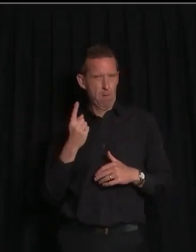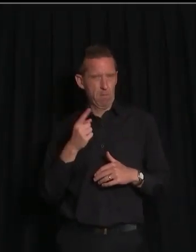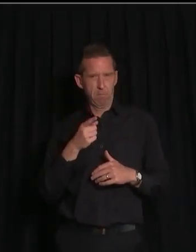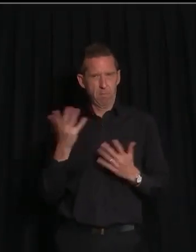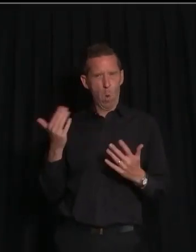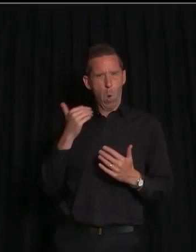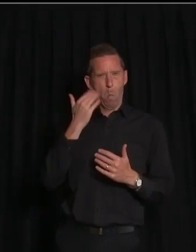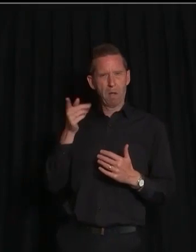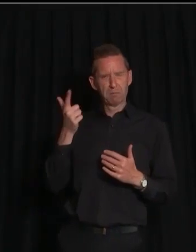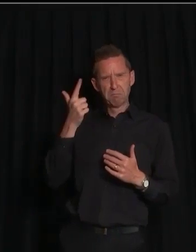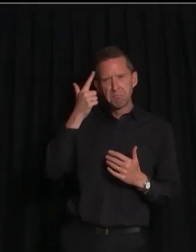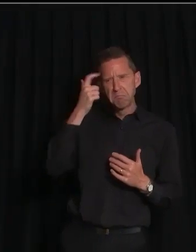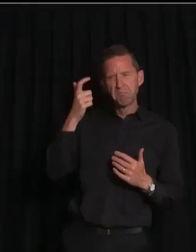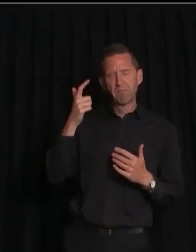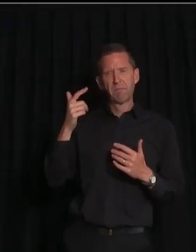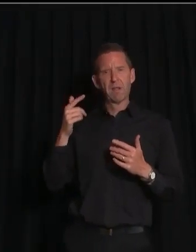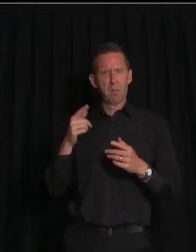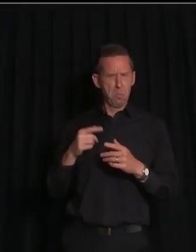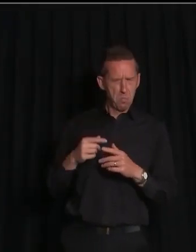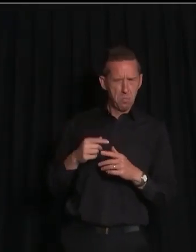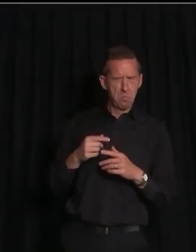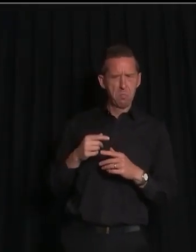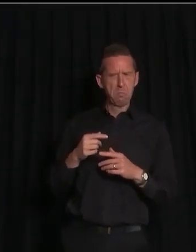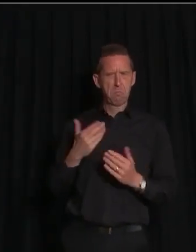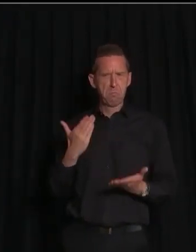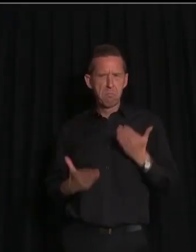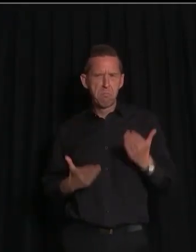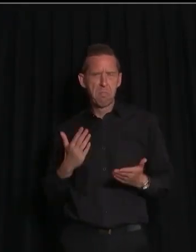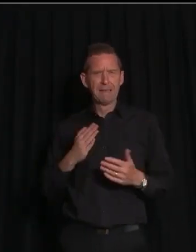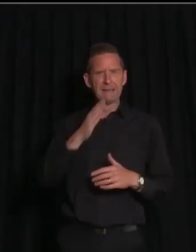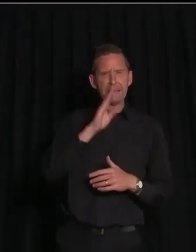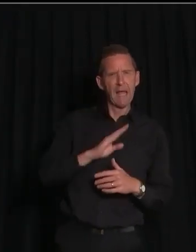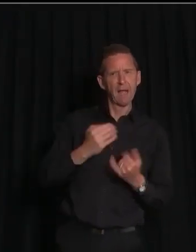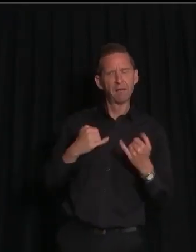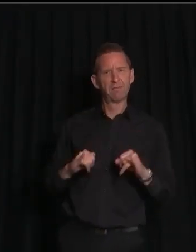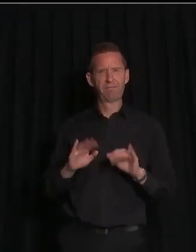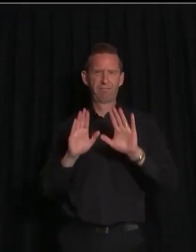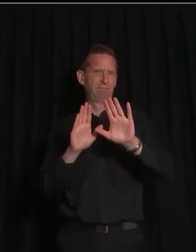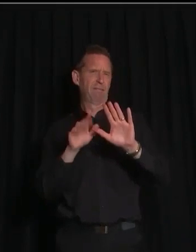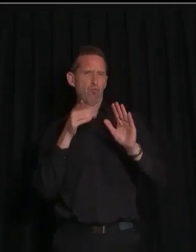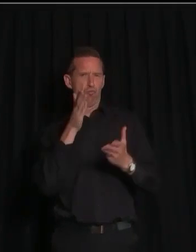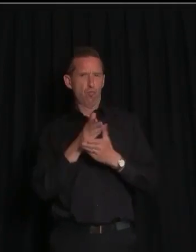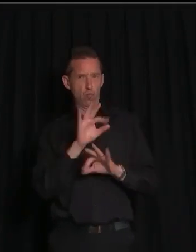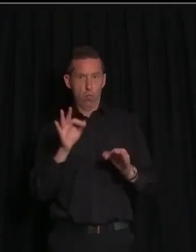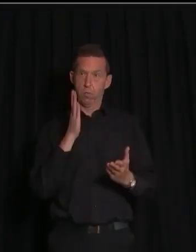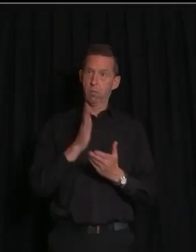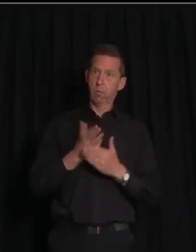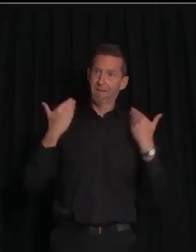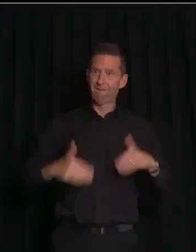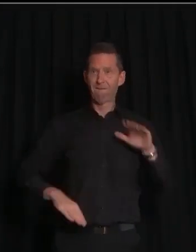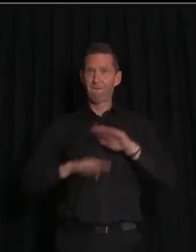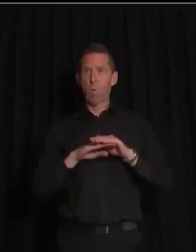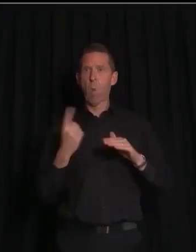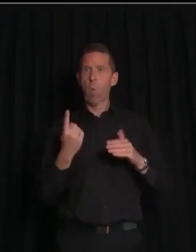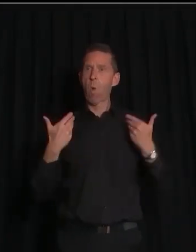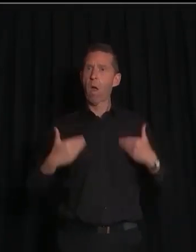delusion, like always is sad, always is like, that's not who I am. I mean, I'm